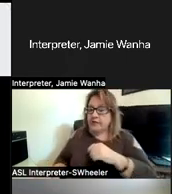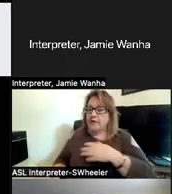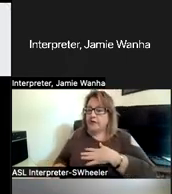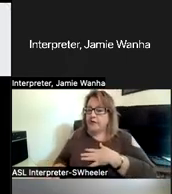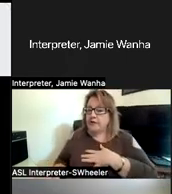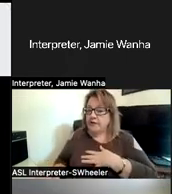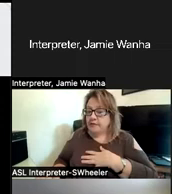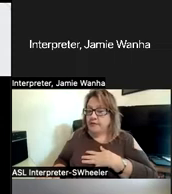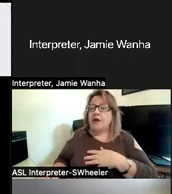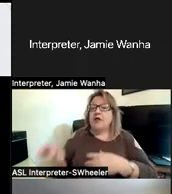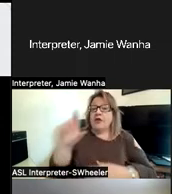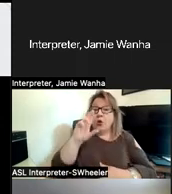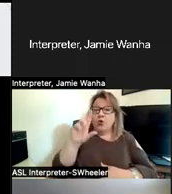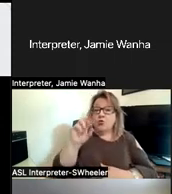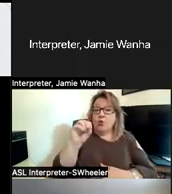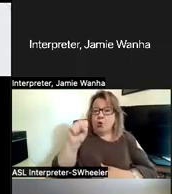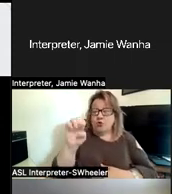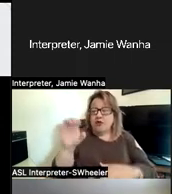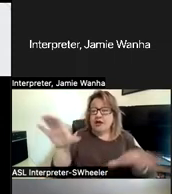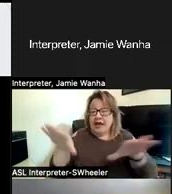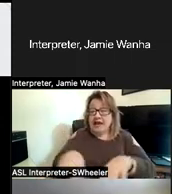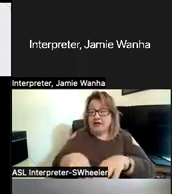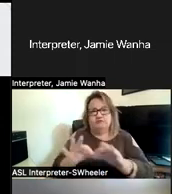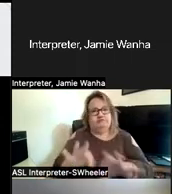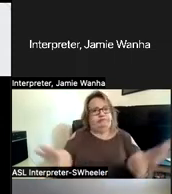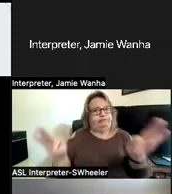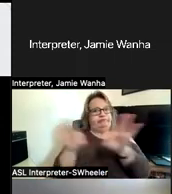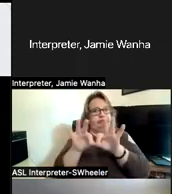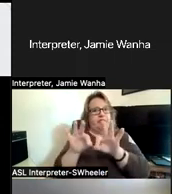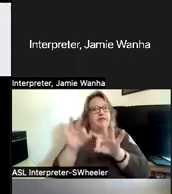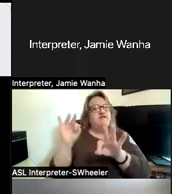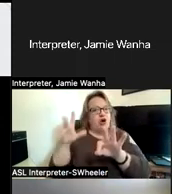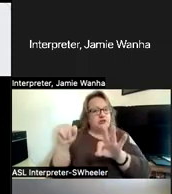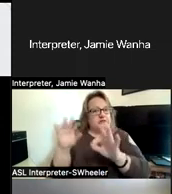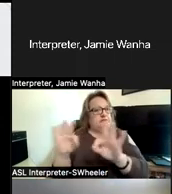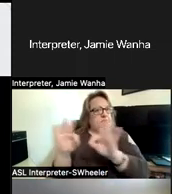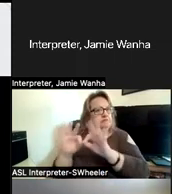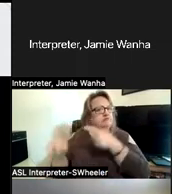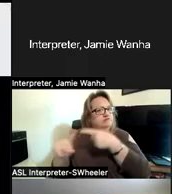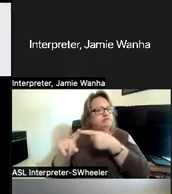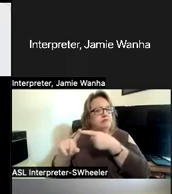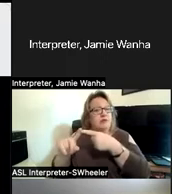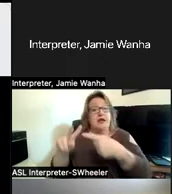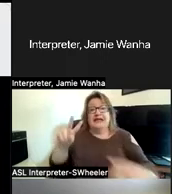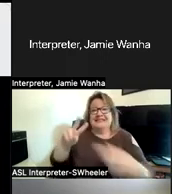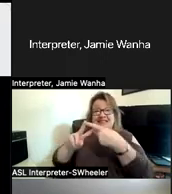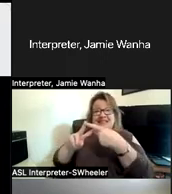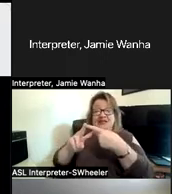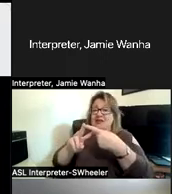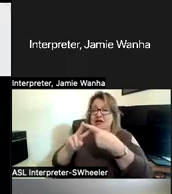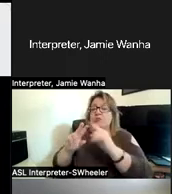of the Rose Canyon Fault. And number two, that is, if we want to address the hazard to San